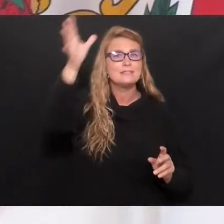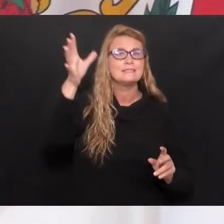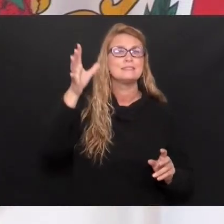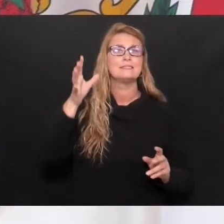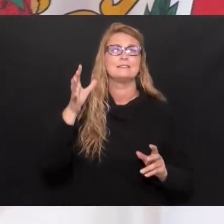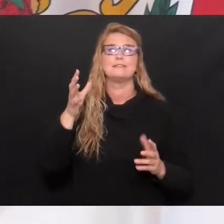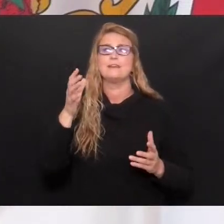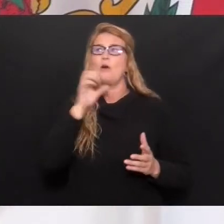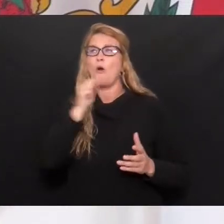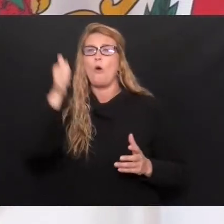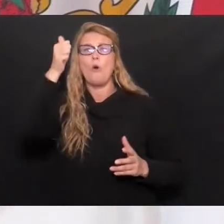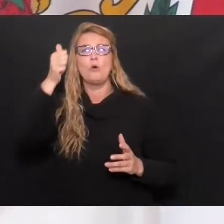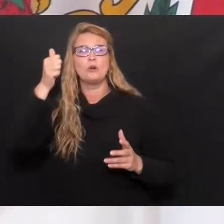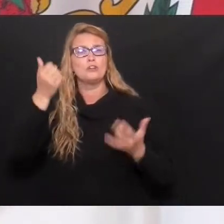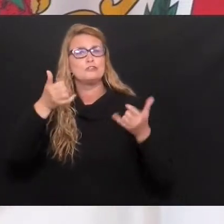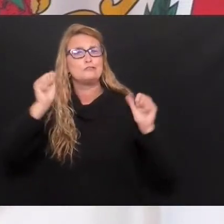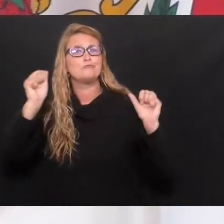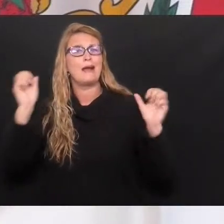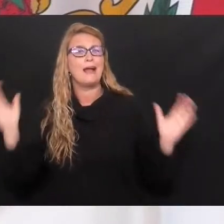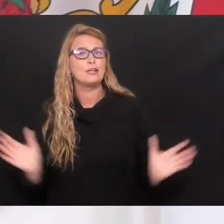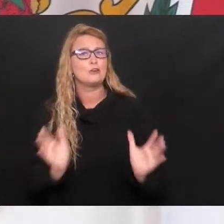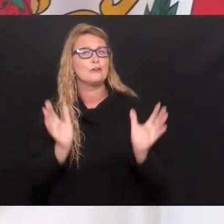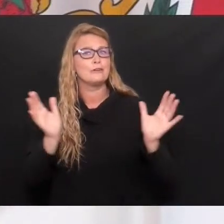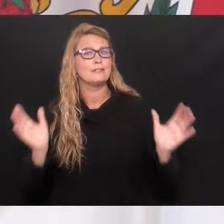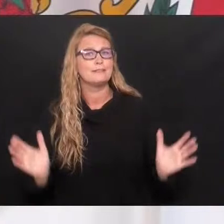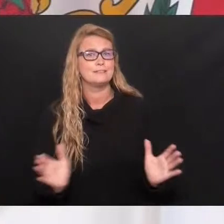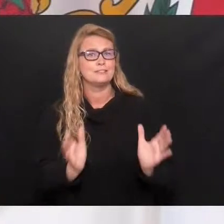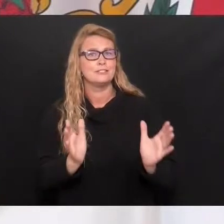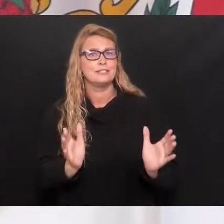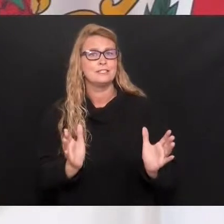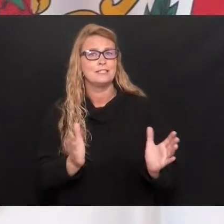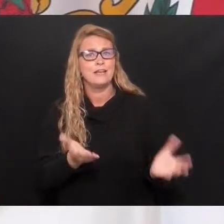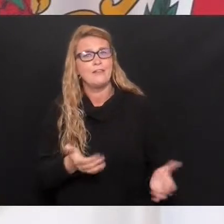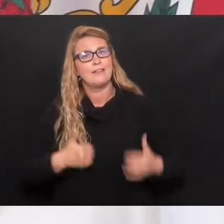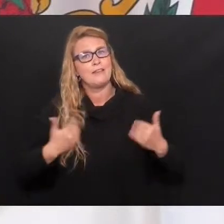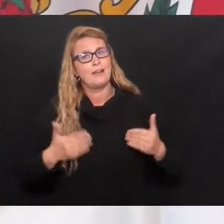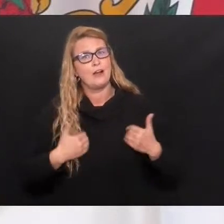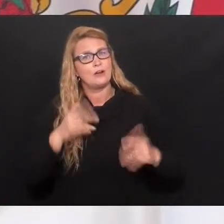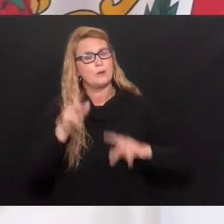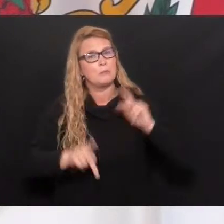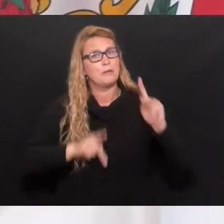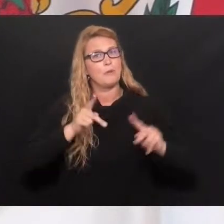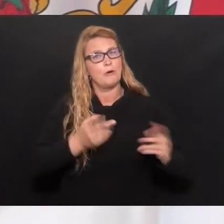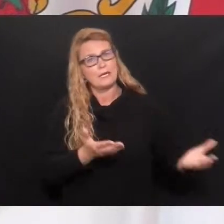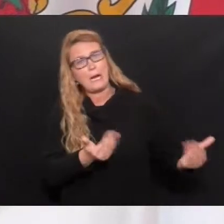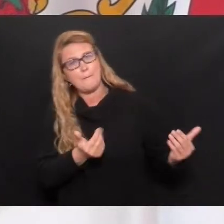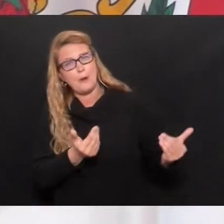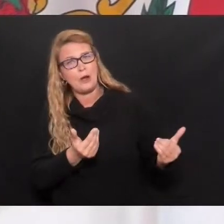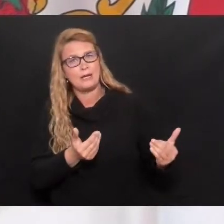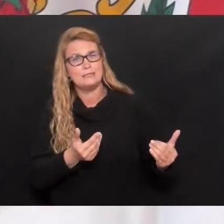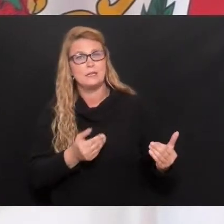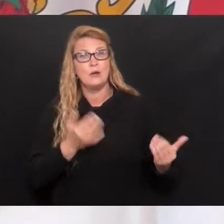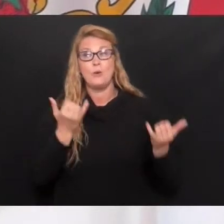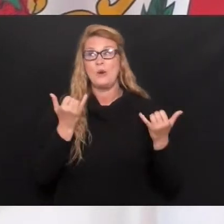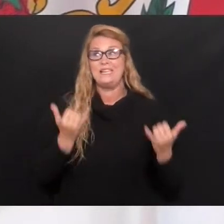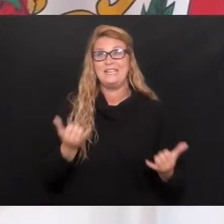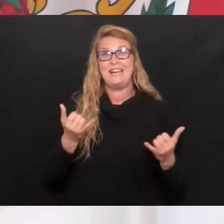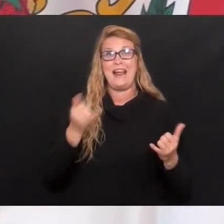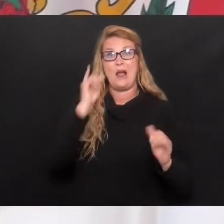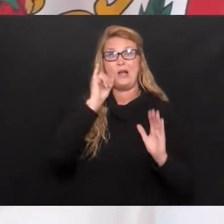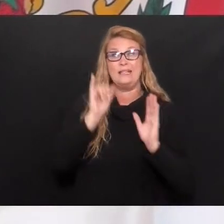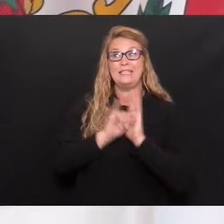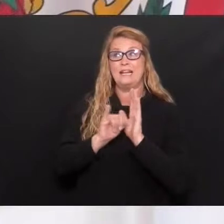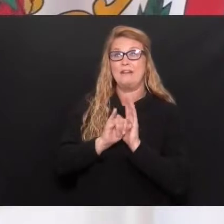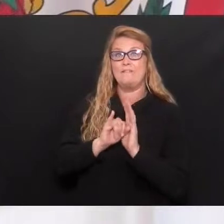all those people to try to encourage our younger people, because we are finding out that they are the ones